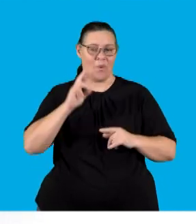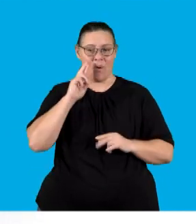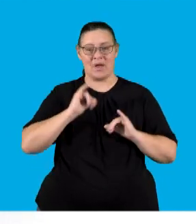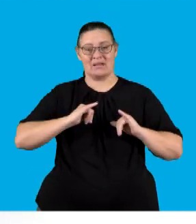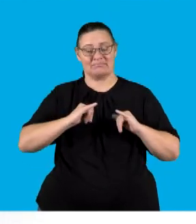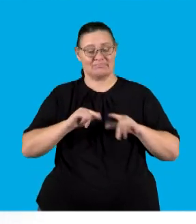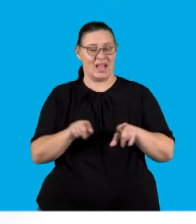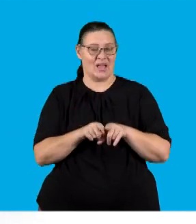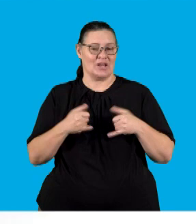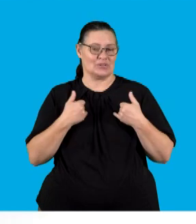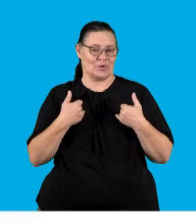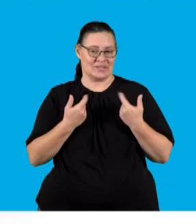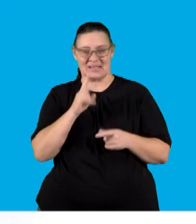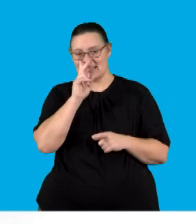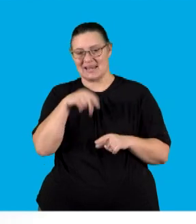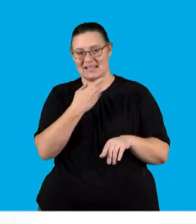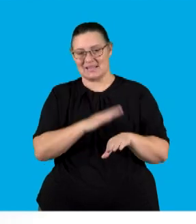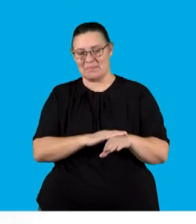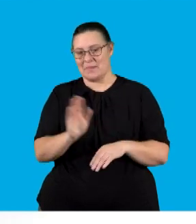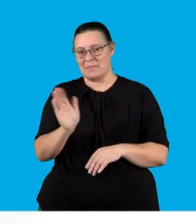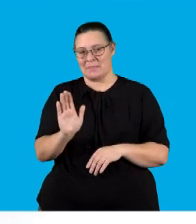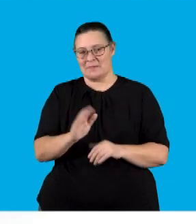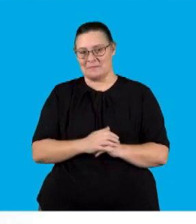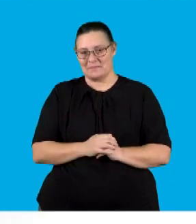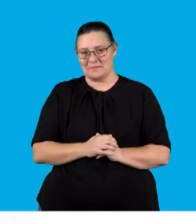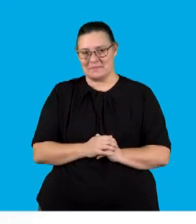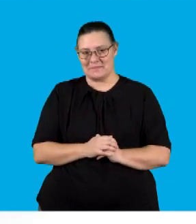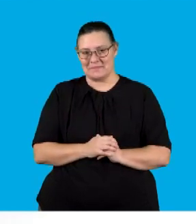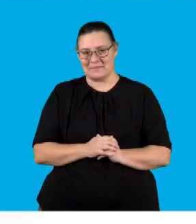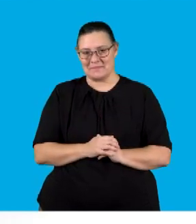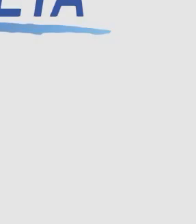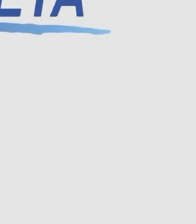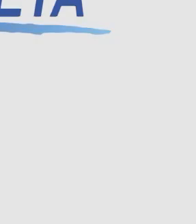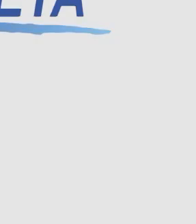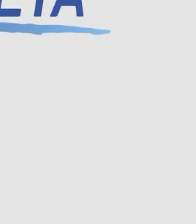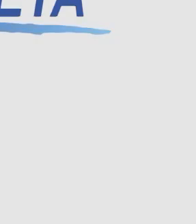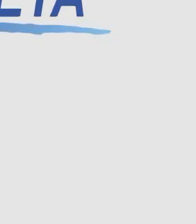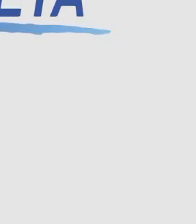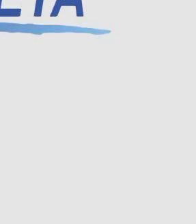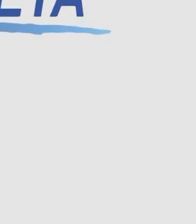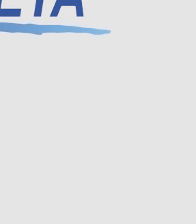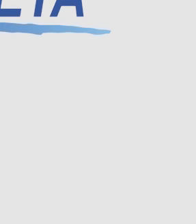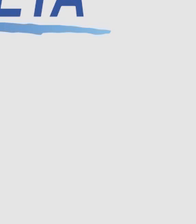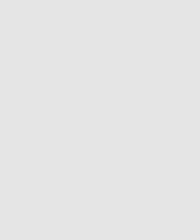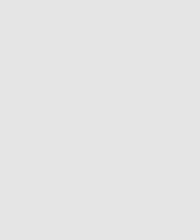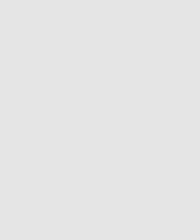hope you enjoyed it as much as I did, and then we'll see you next time. Goodbye.